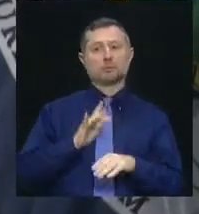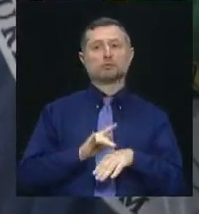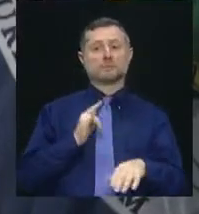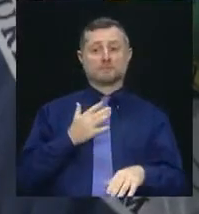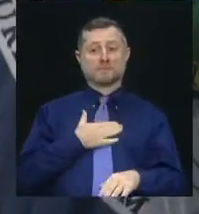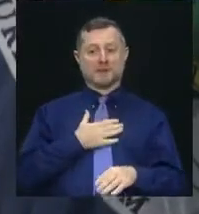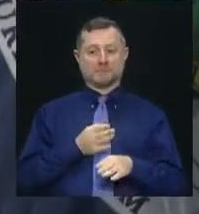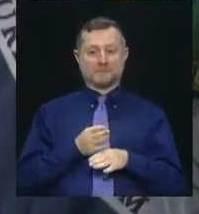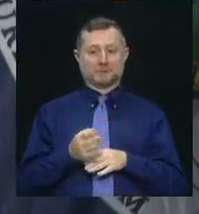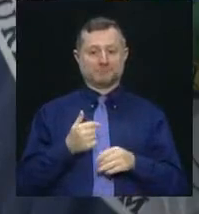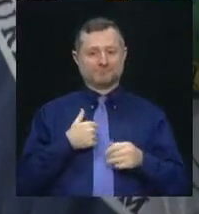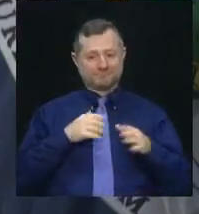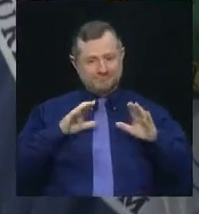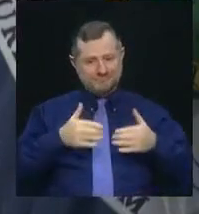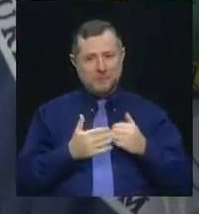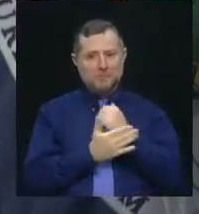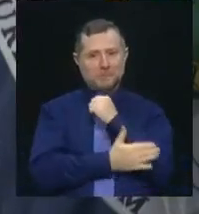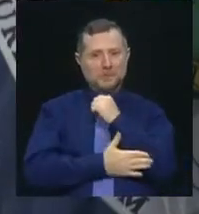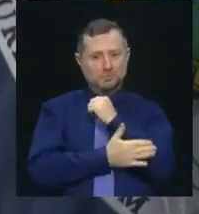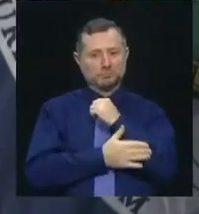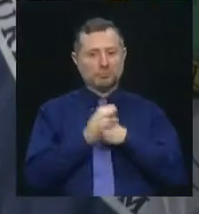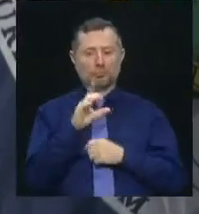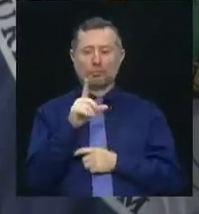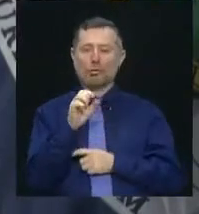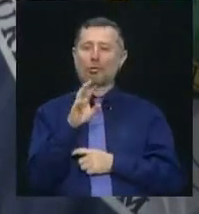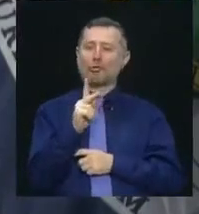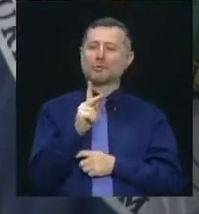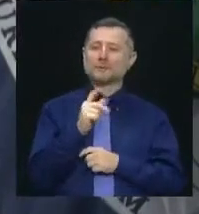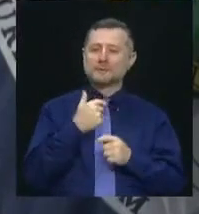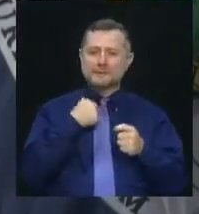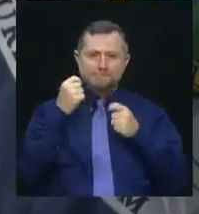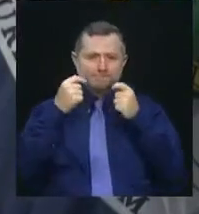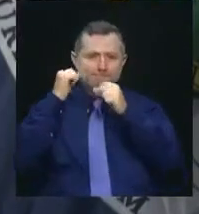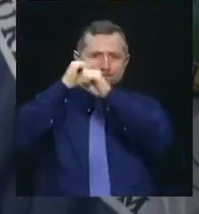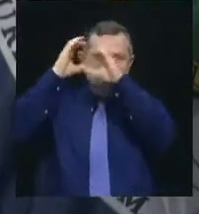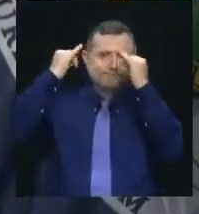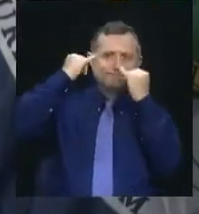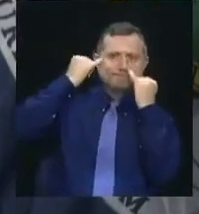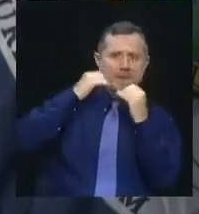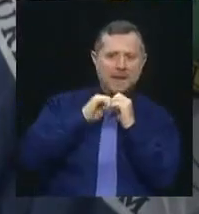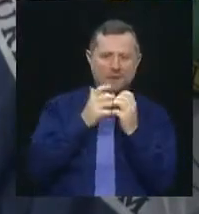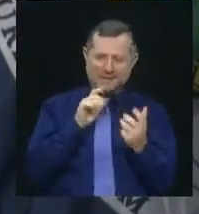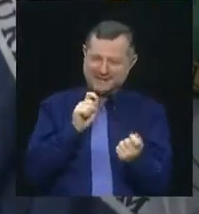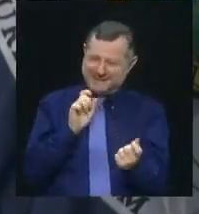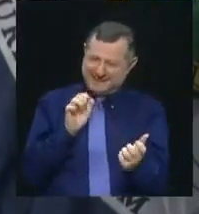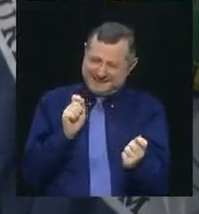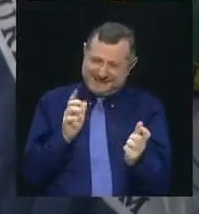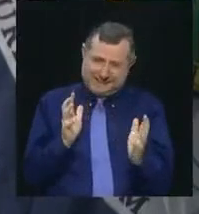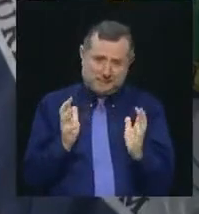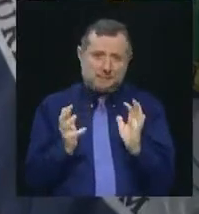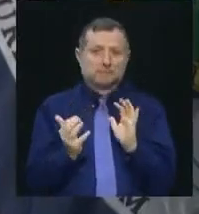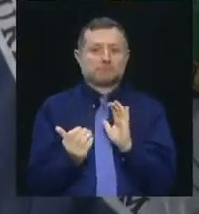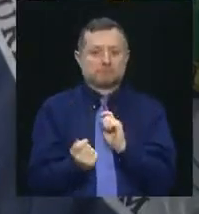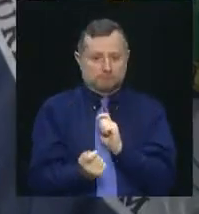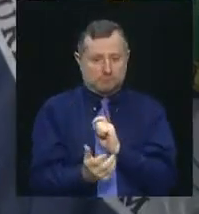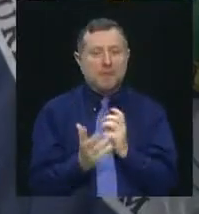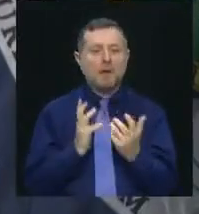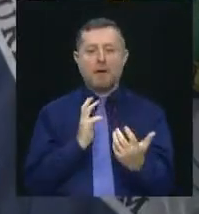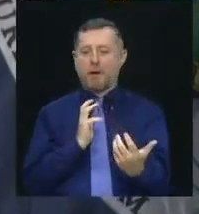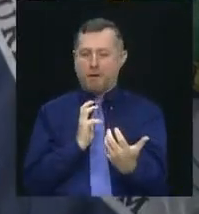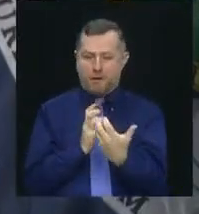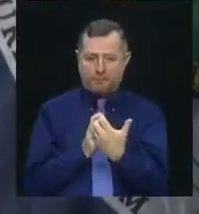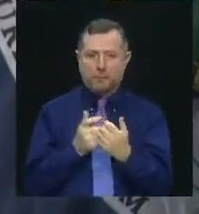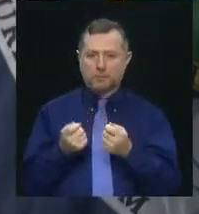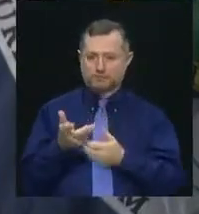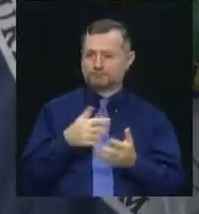and that evolution coincides with the evolution of many people in the state of New York. I'm proud of that law, and if you want to read an